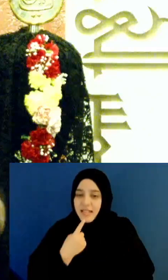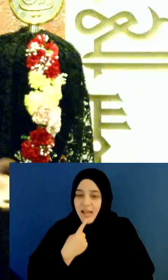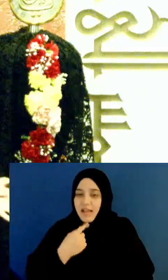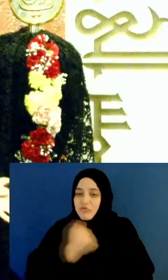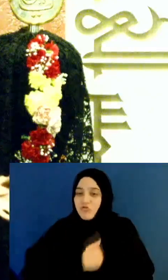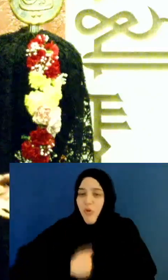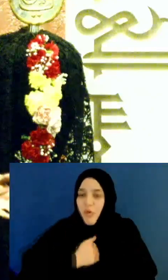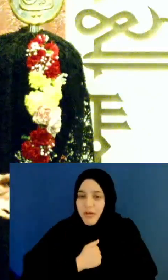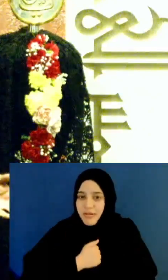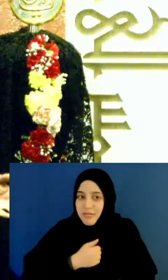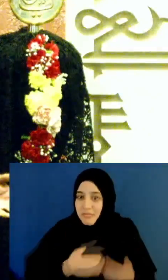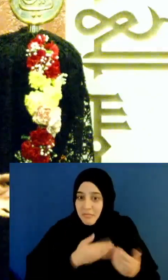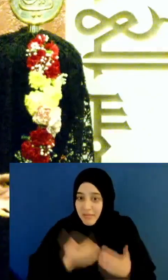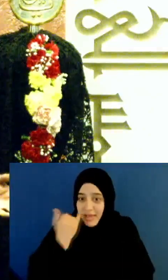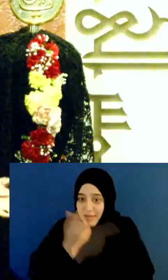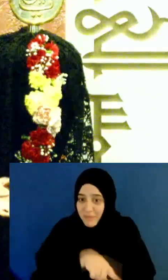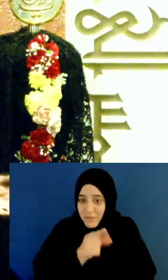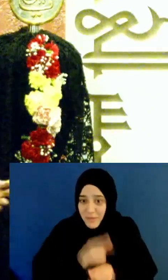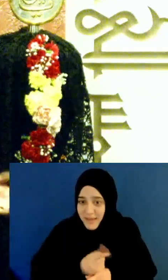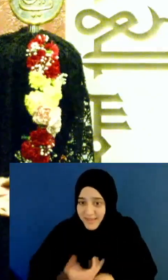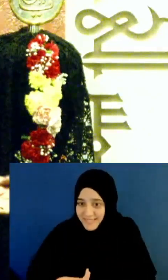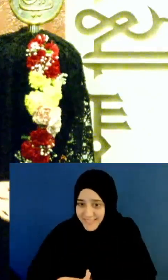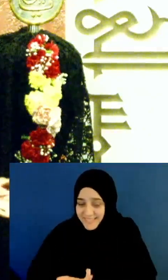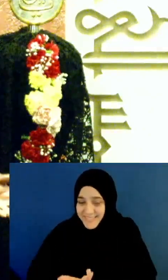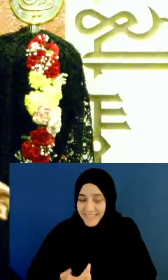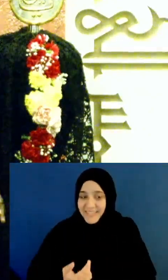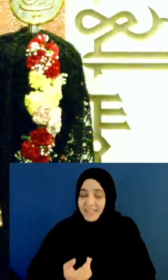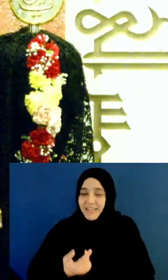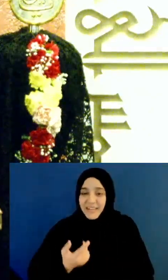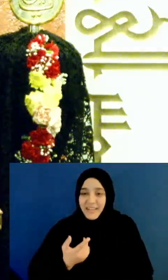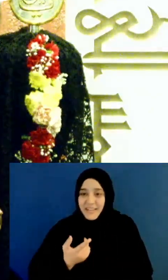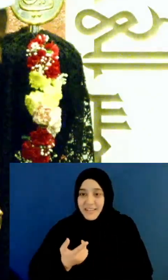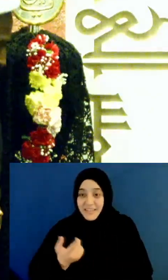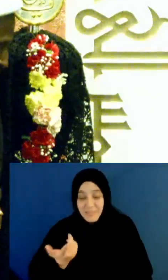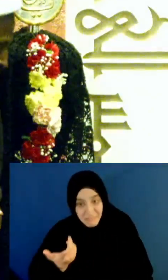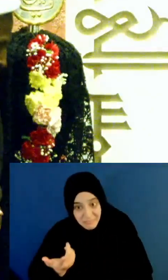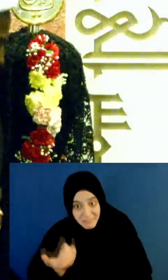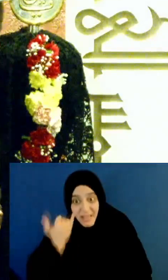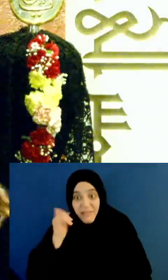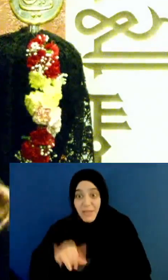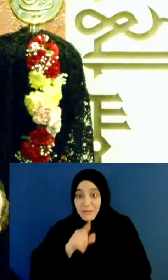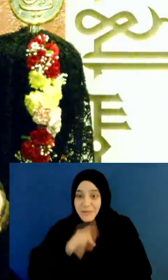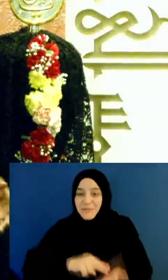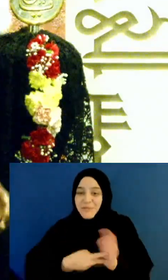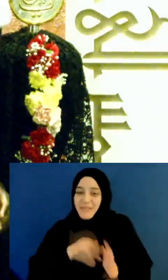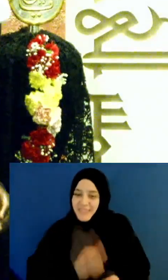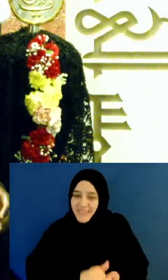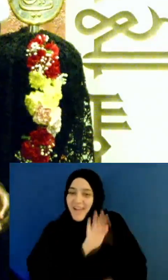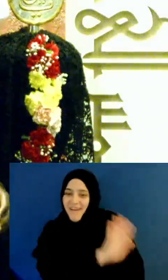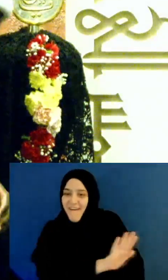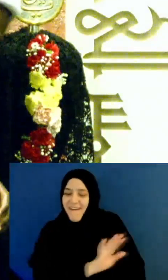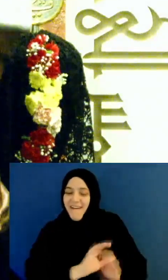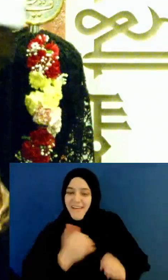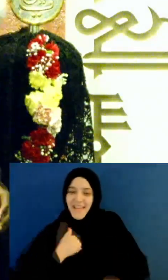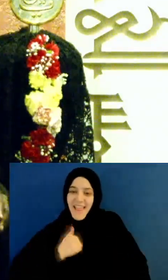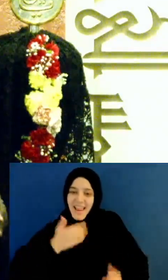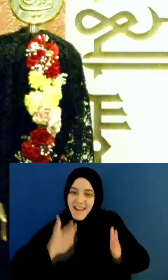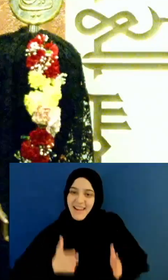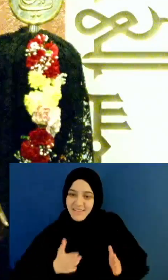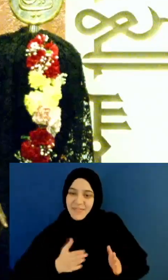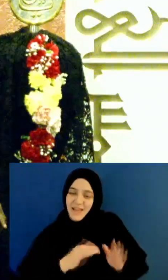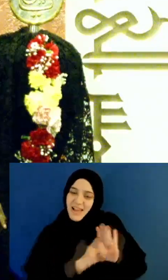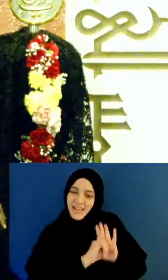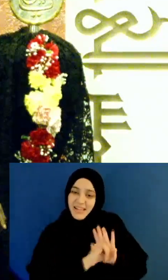So if that is true, that can be an identity for Canadians. Even if they are right, they said, I'm sorry.